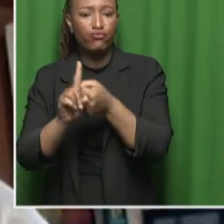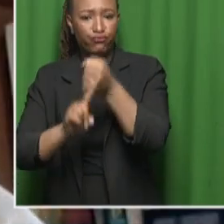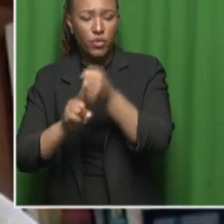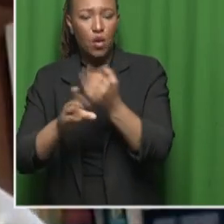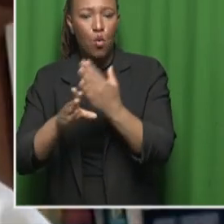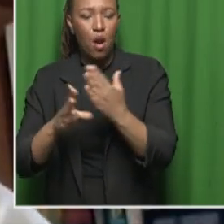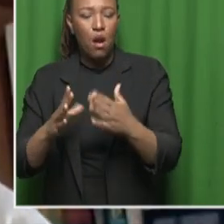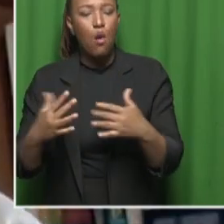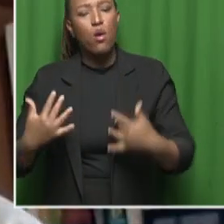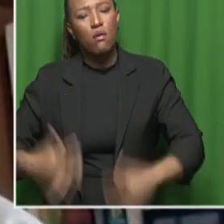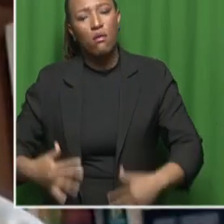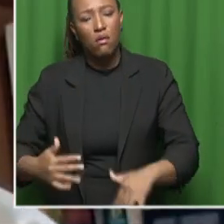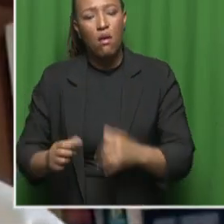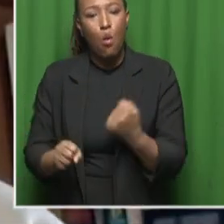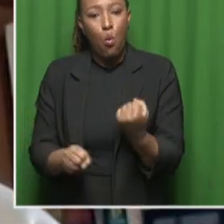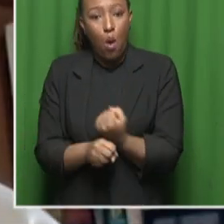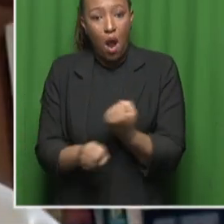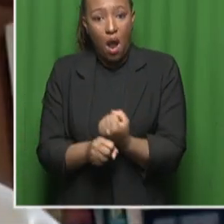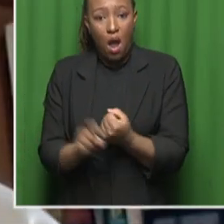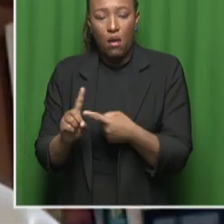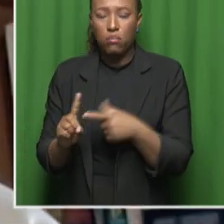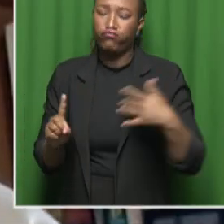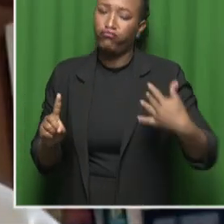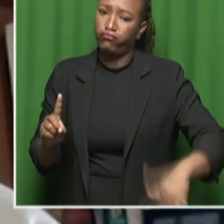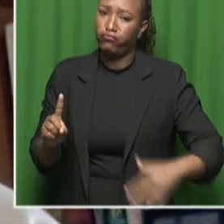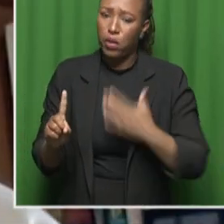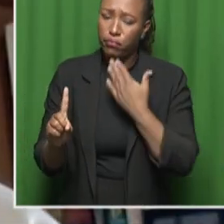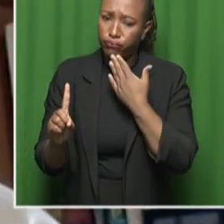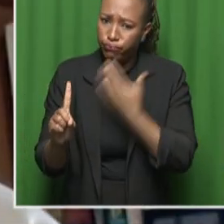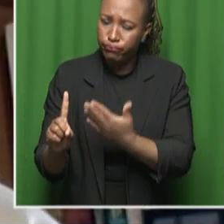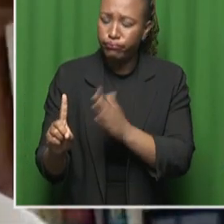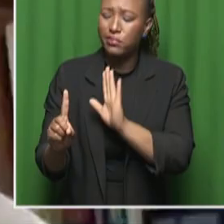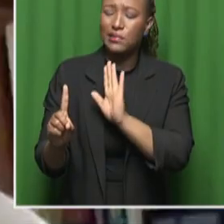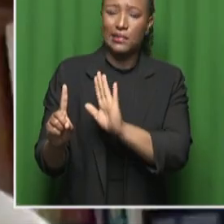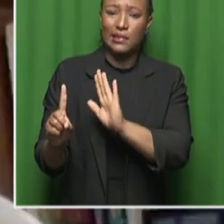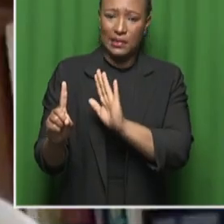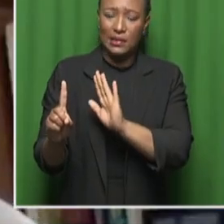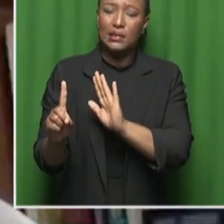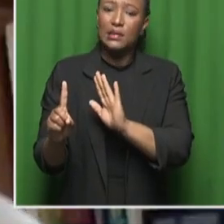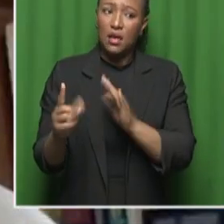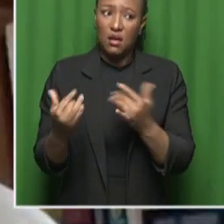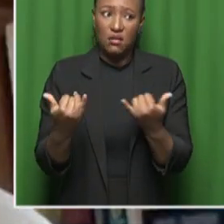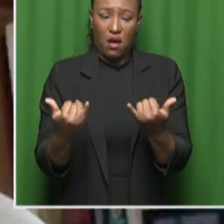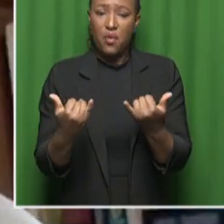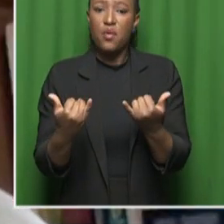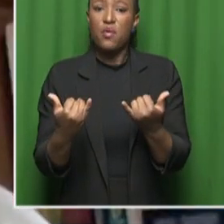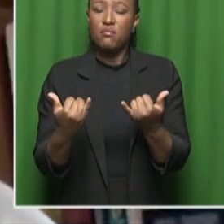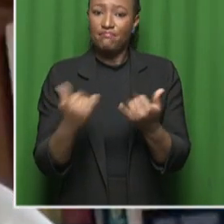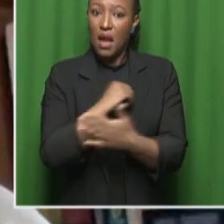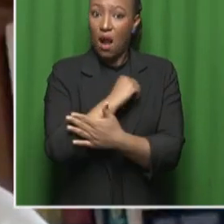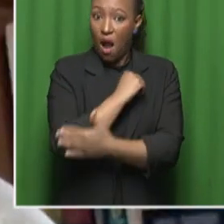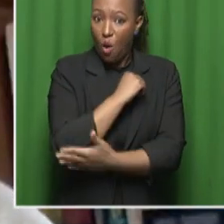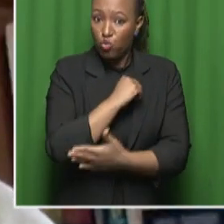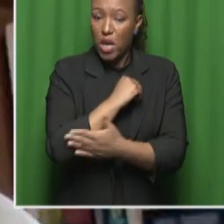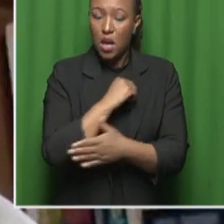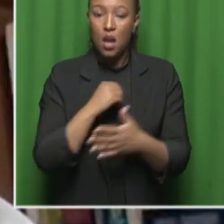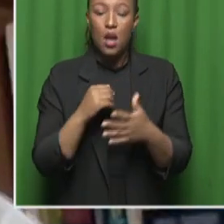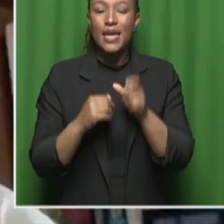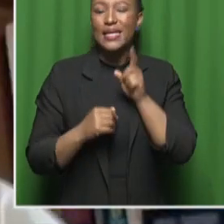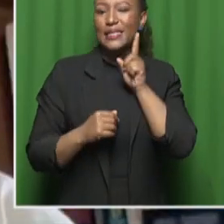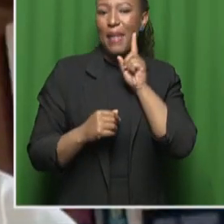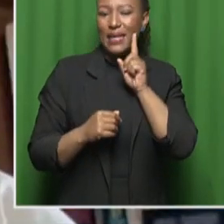really grateful of the work that he played in ensuring that we have the country that respects labor